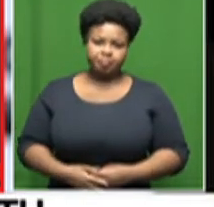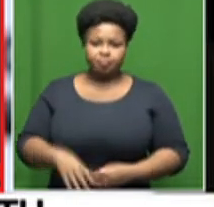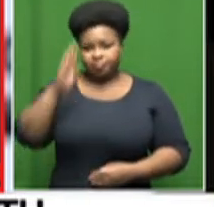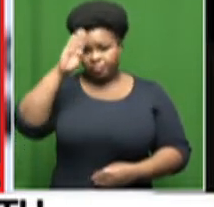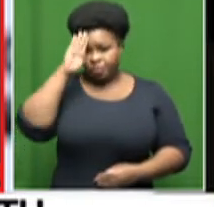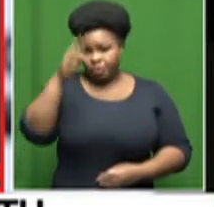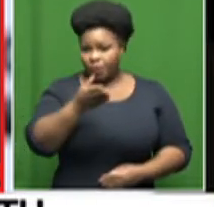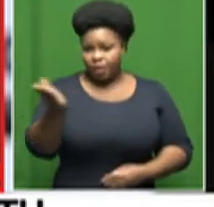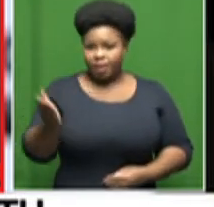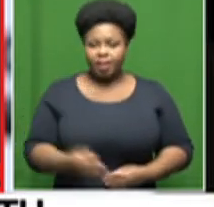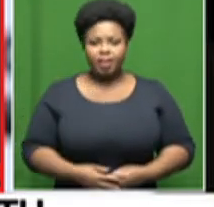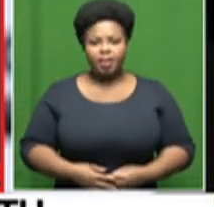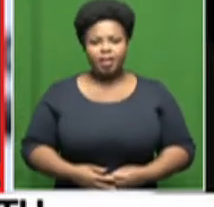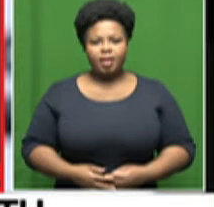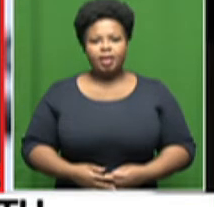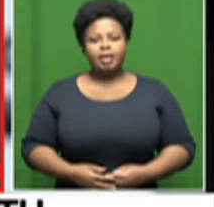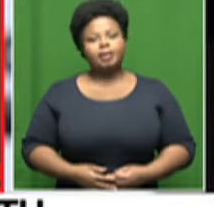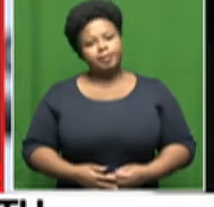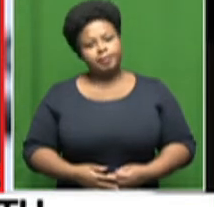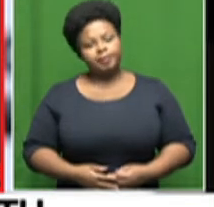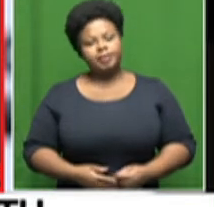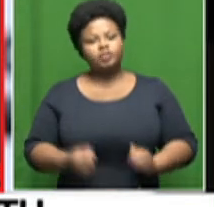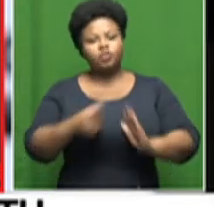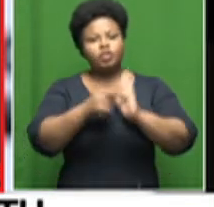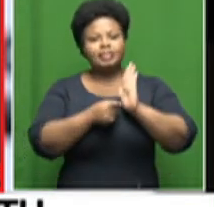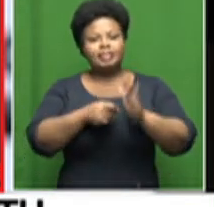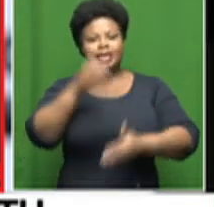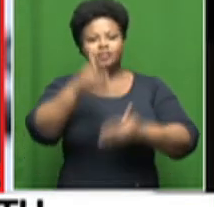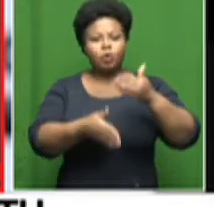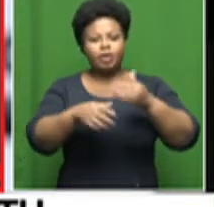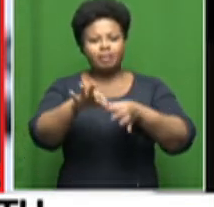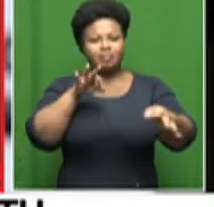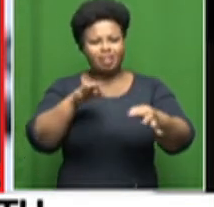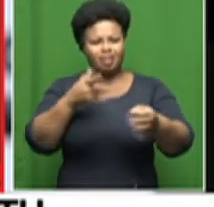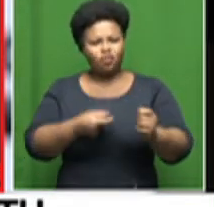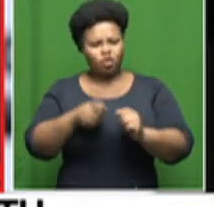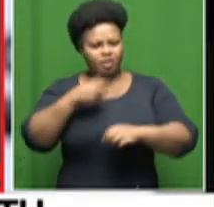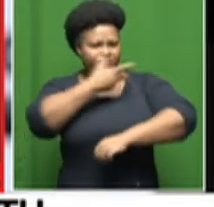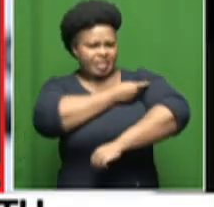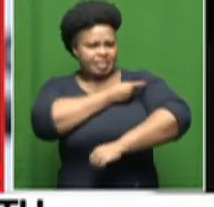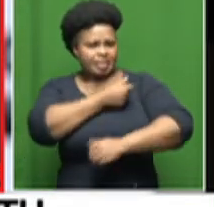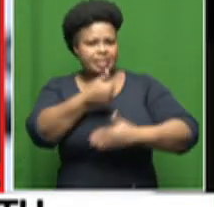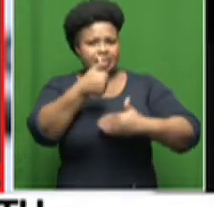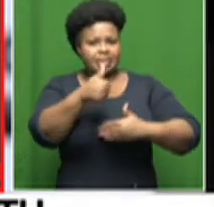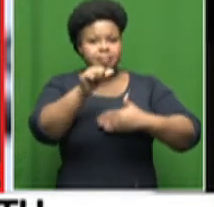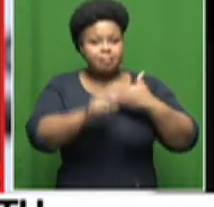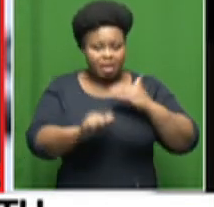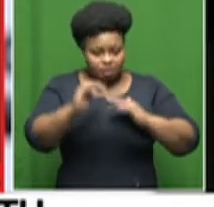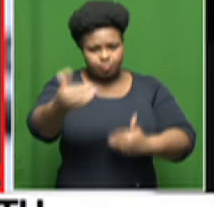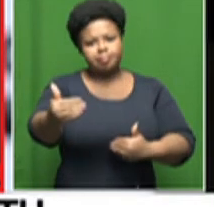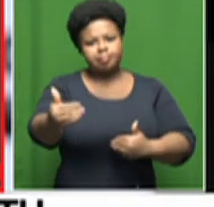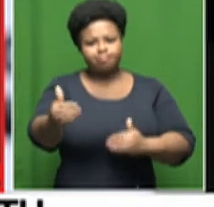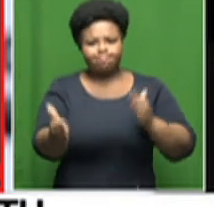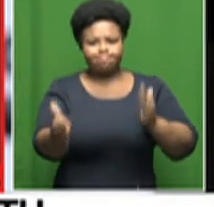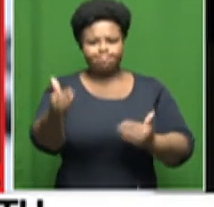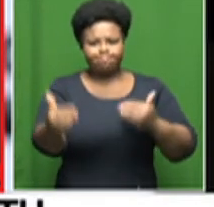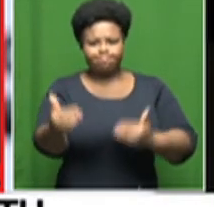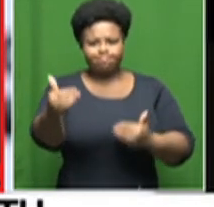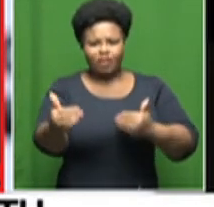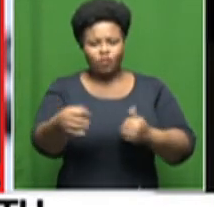everyone. Look, the expiry date on the vaccines ordinarily are 6 months. These vaccines just have a